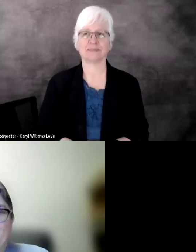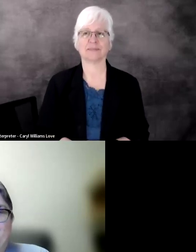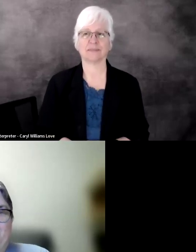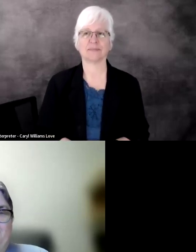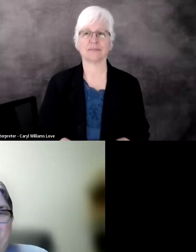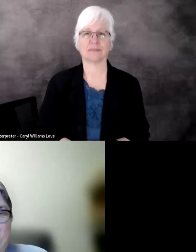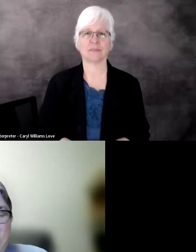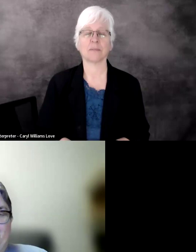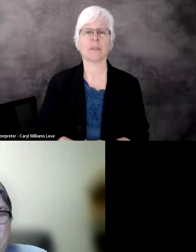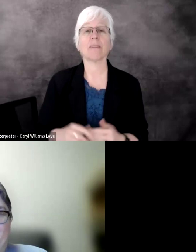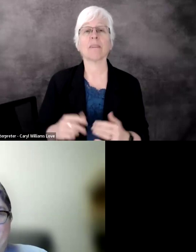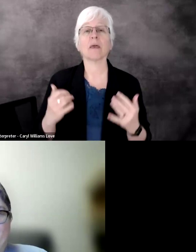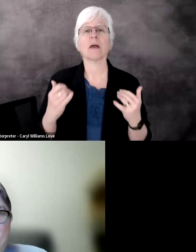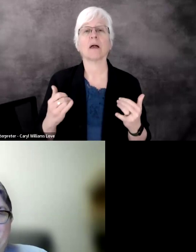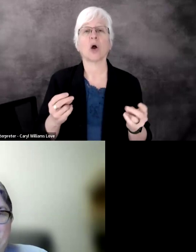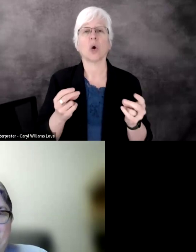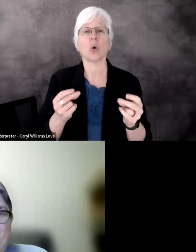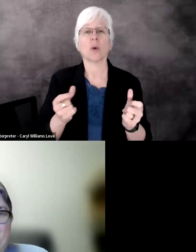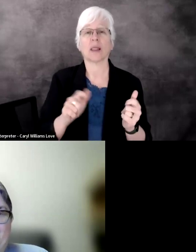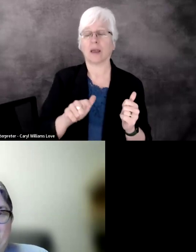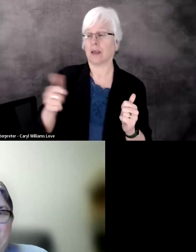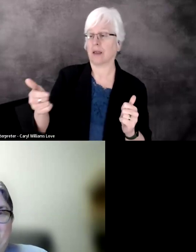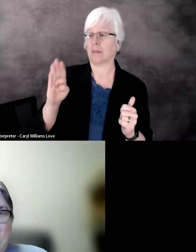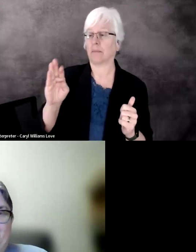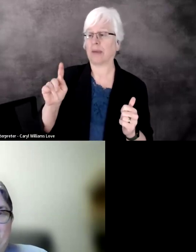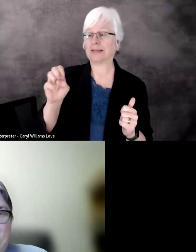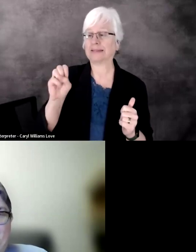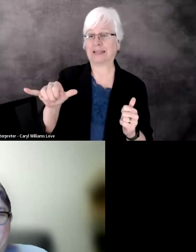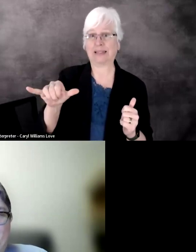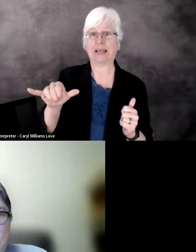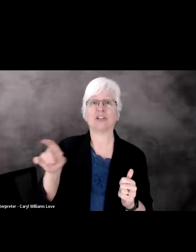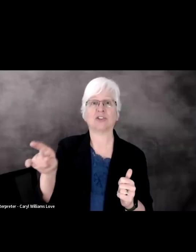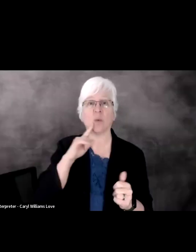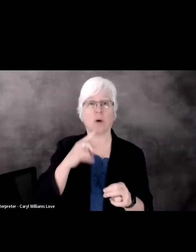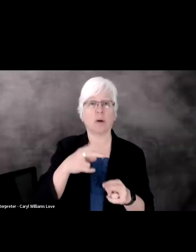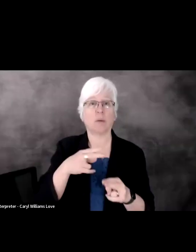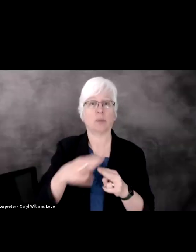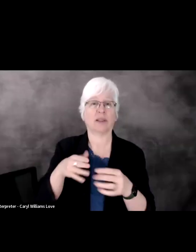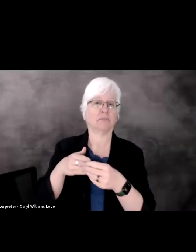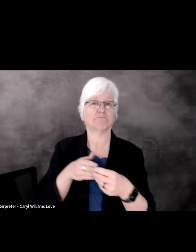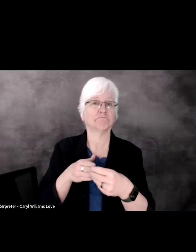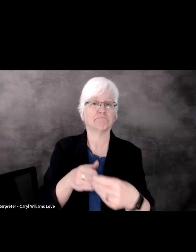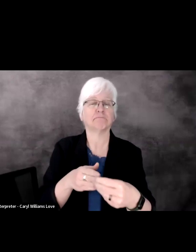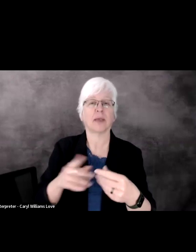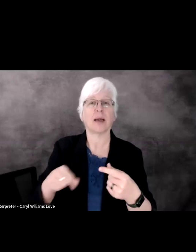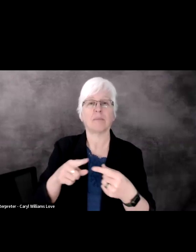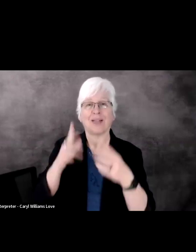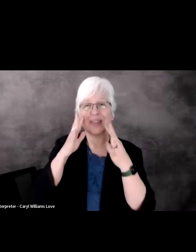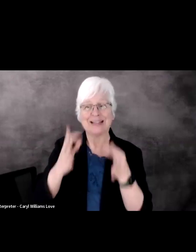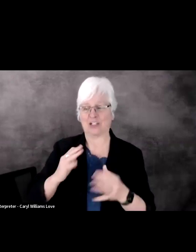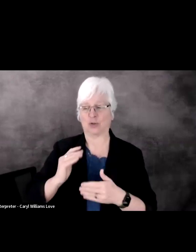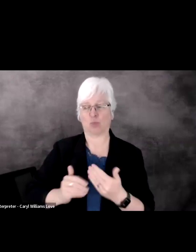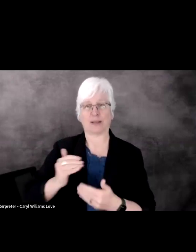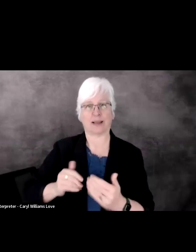going to quickly turn it over to Betsy, who's just going to walk briefly through our decision process. There's been a couple